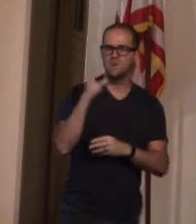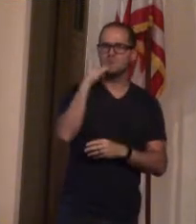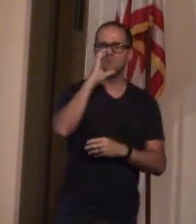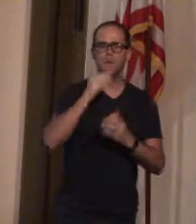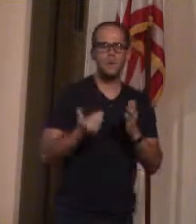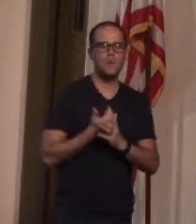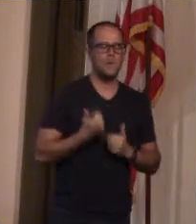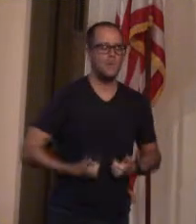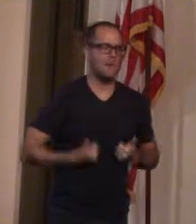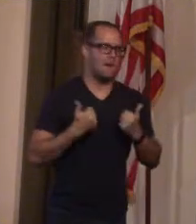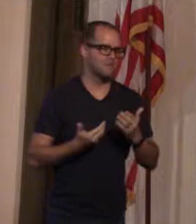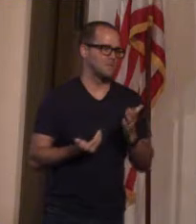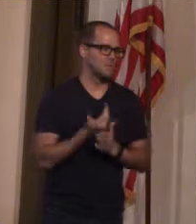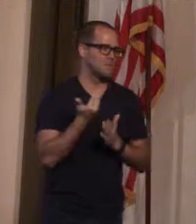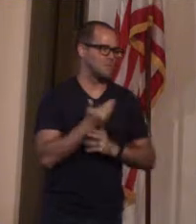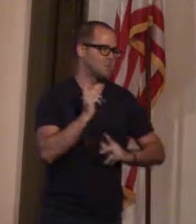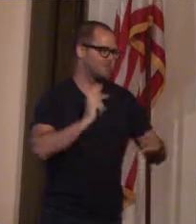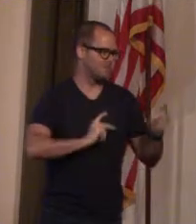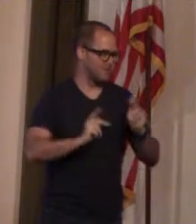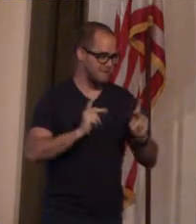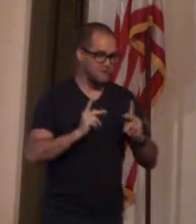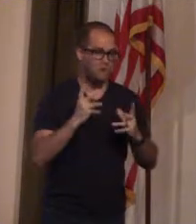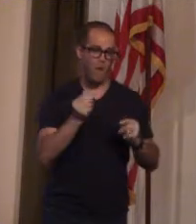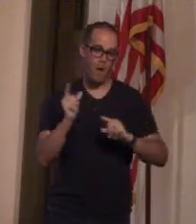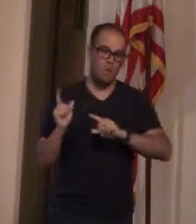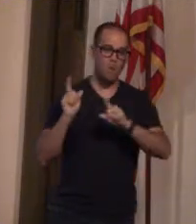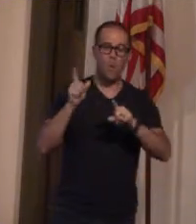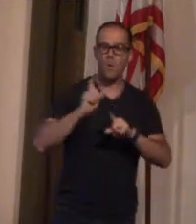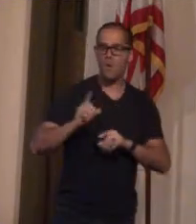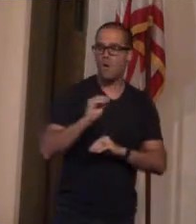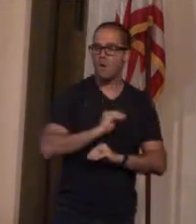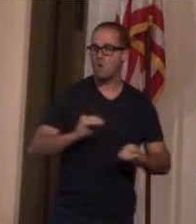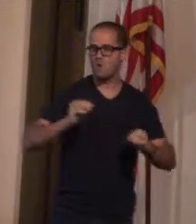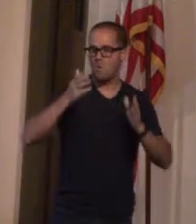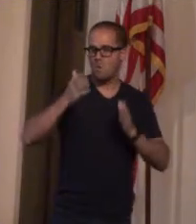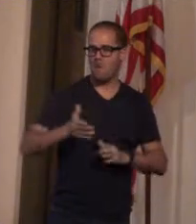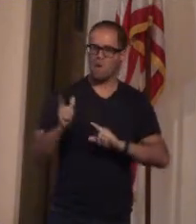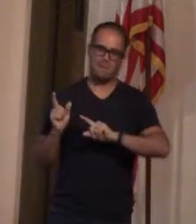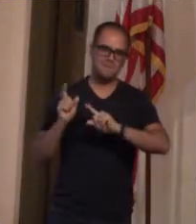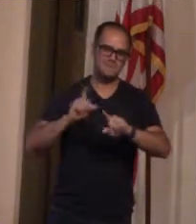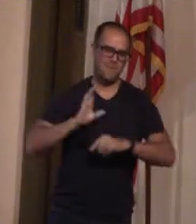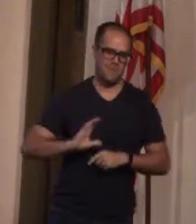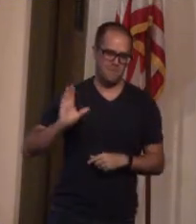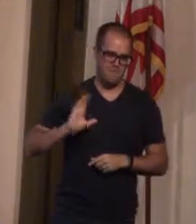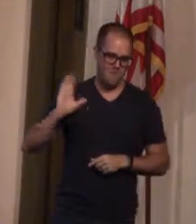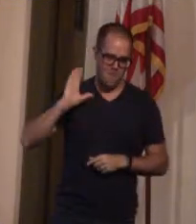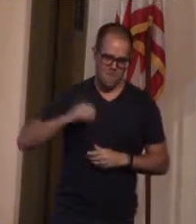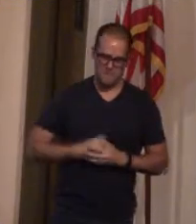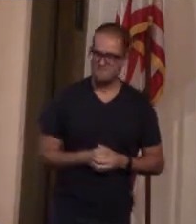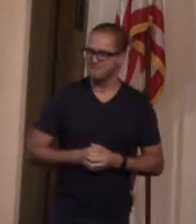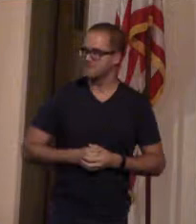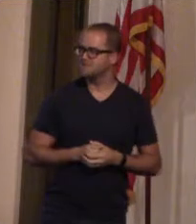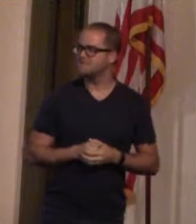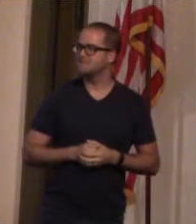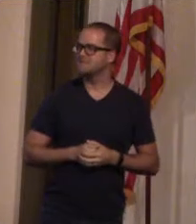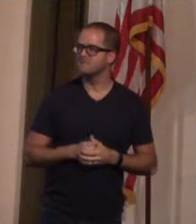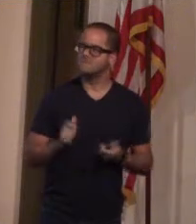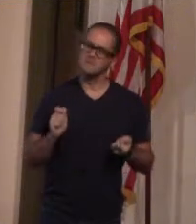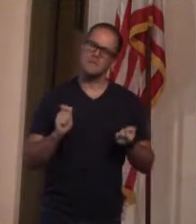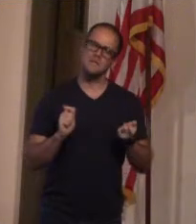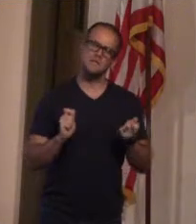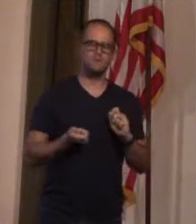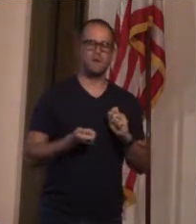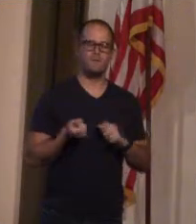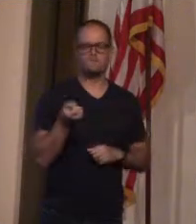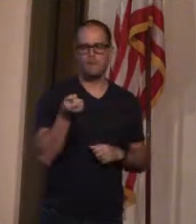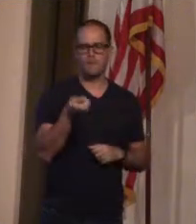Enterprise. Her 5-year mission to explore strange new worlds, to seek out new life and new